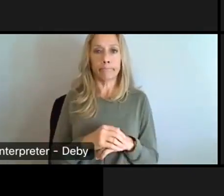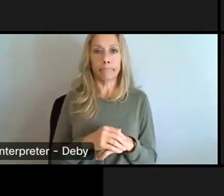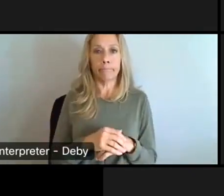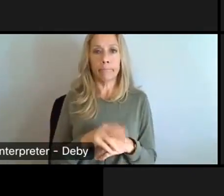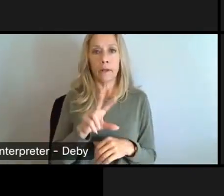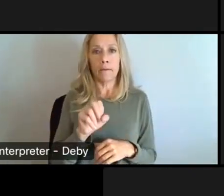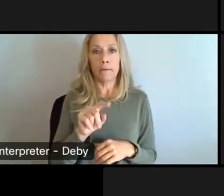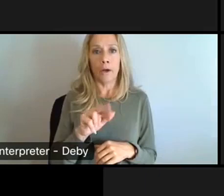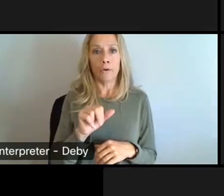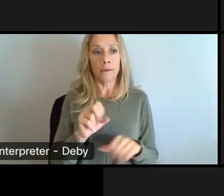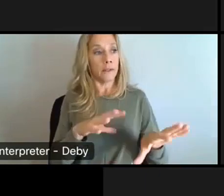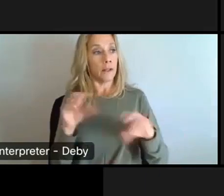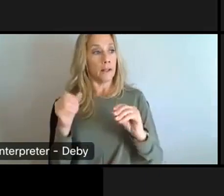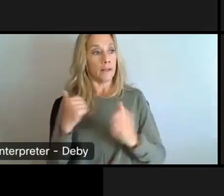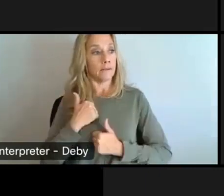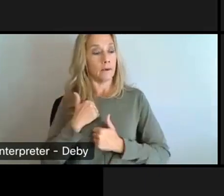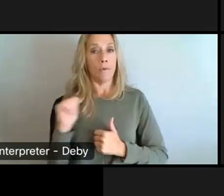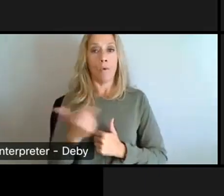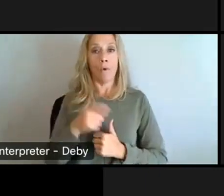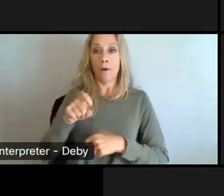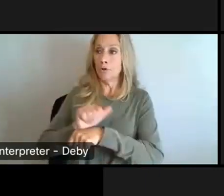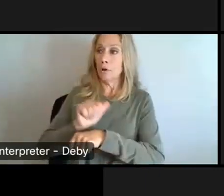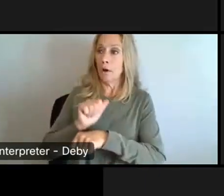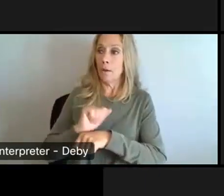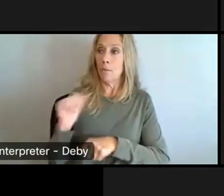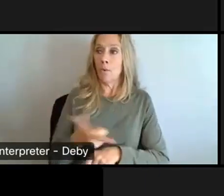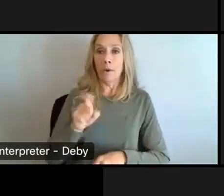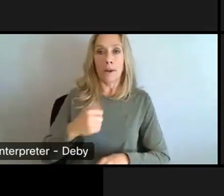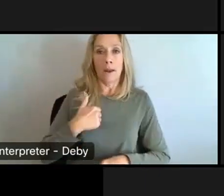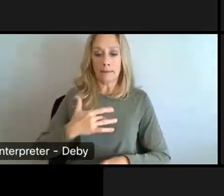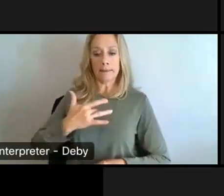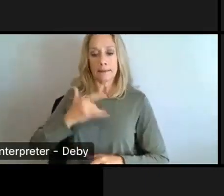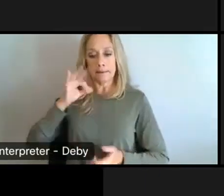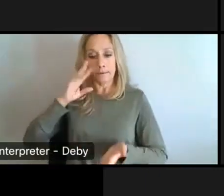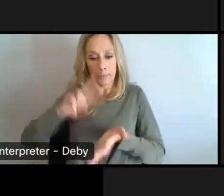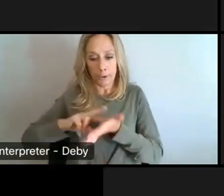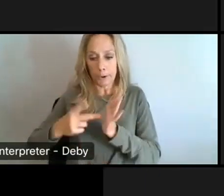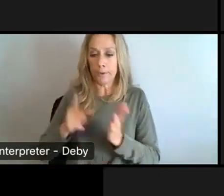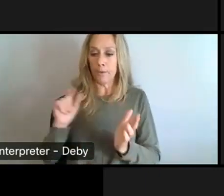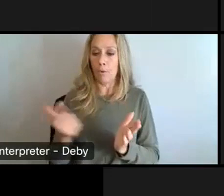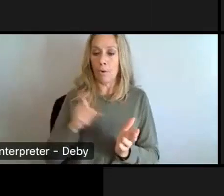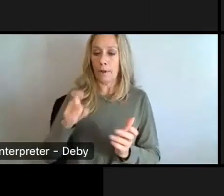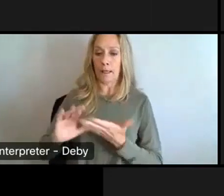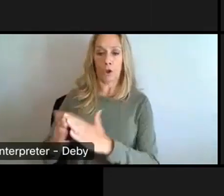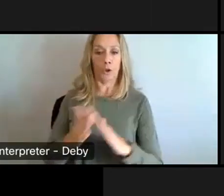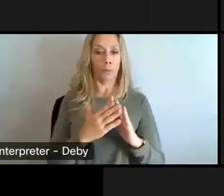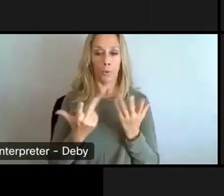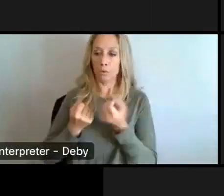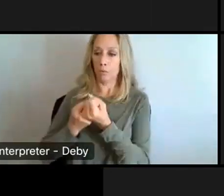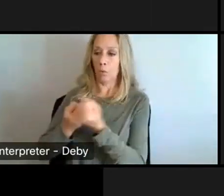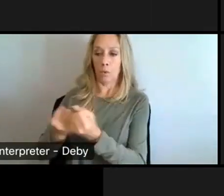out of the service, they all need jobs. They all need a sense of purpose. They all need a community to rely on. They all need that support